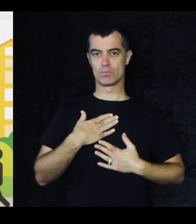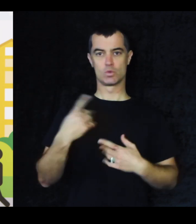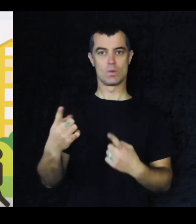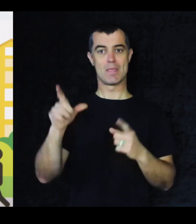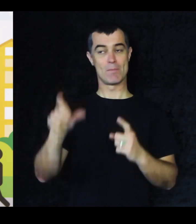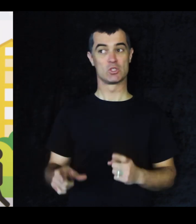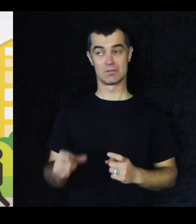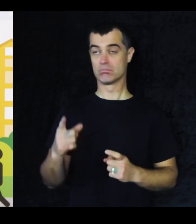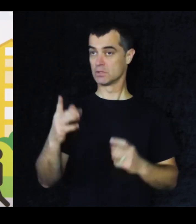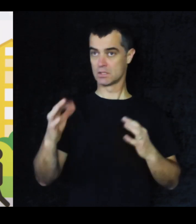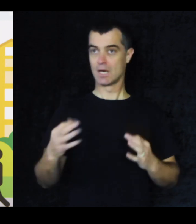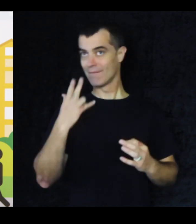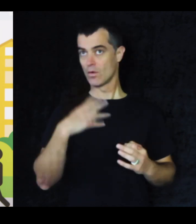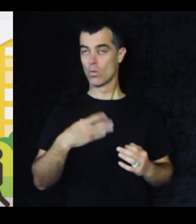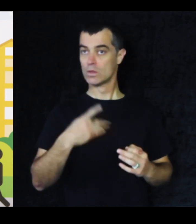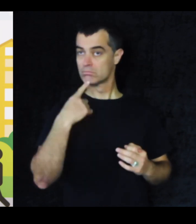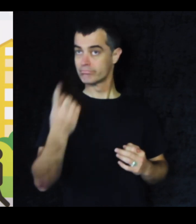to the person. I